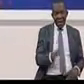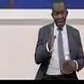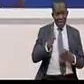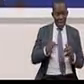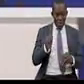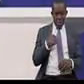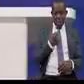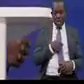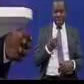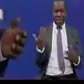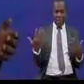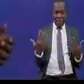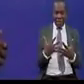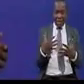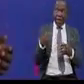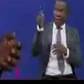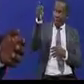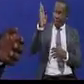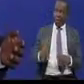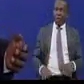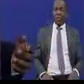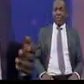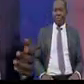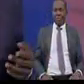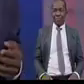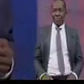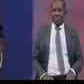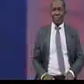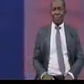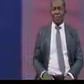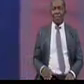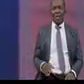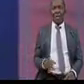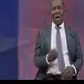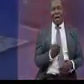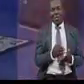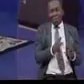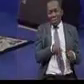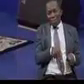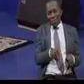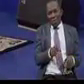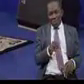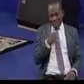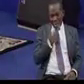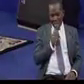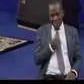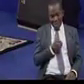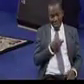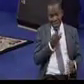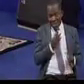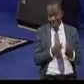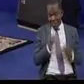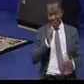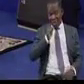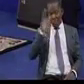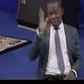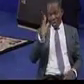a woman has a beard and is growing a beard here, they said that shows you